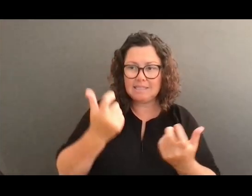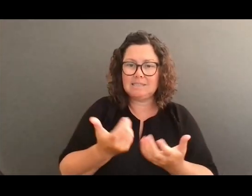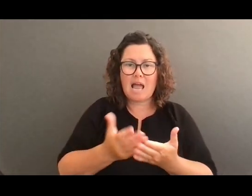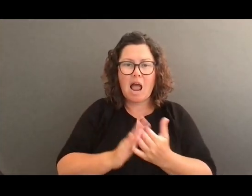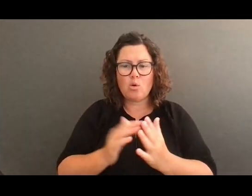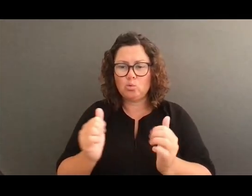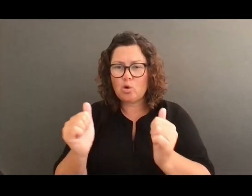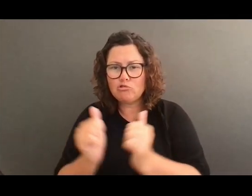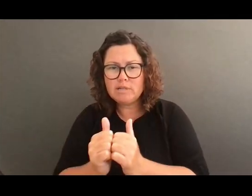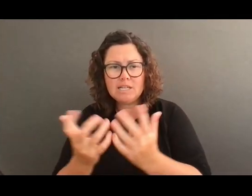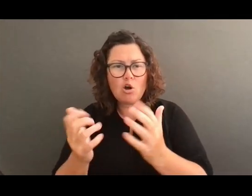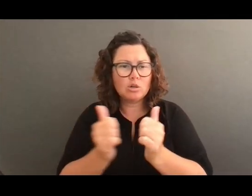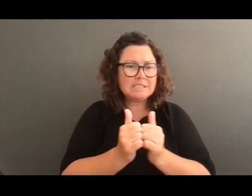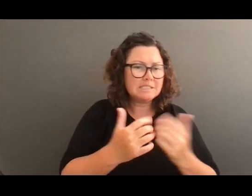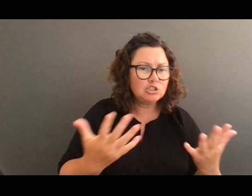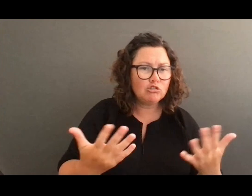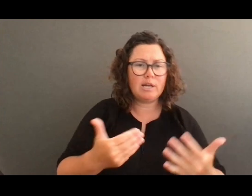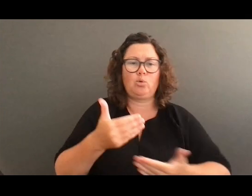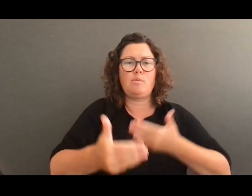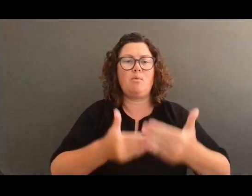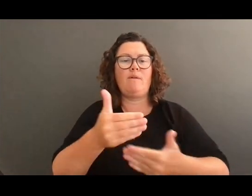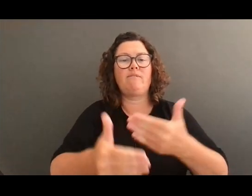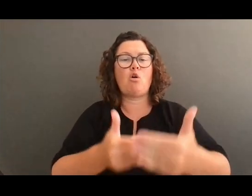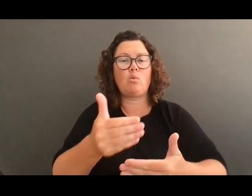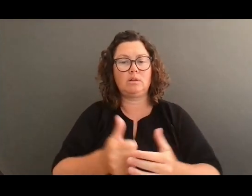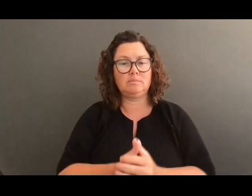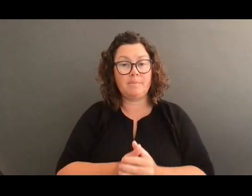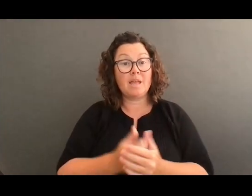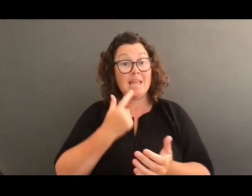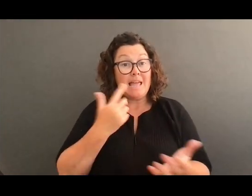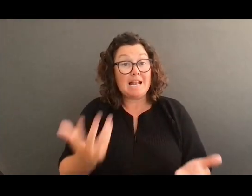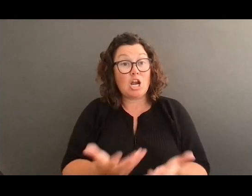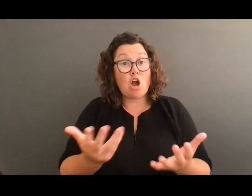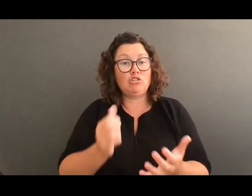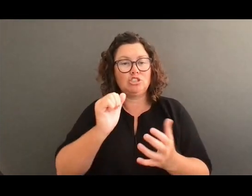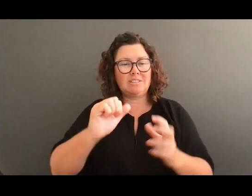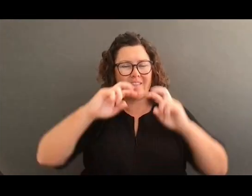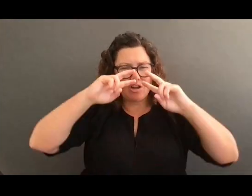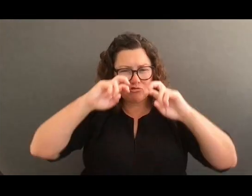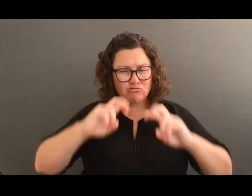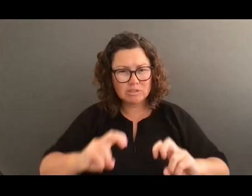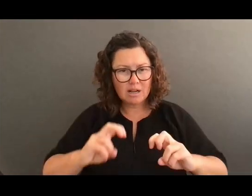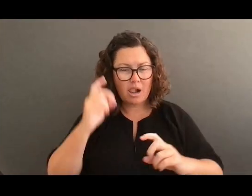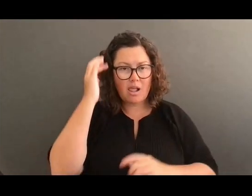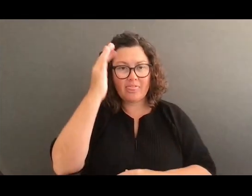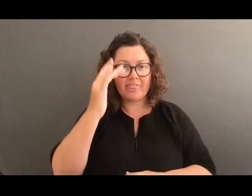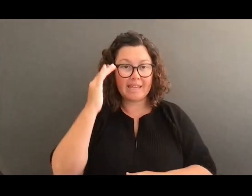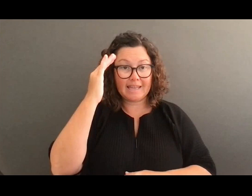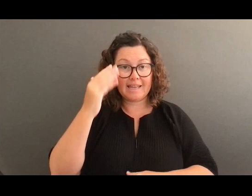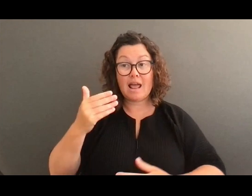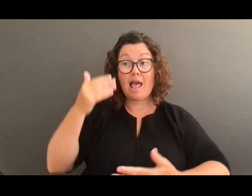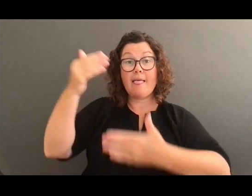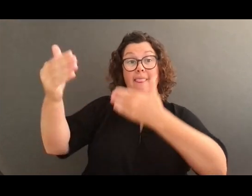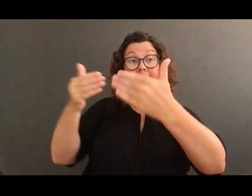working in wānanga also encourages critical thinking, with the gallery and the act of curation being an important tool for